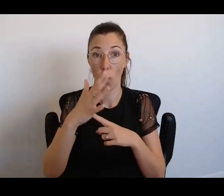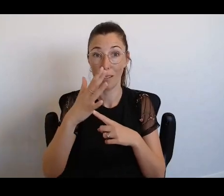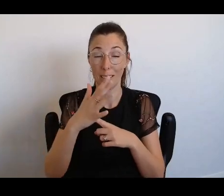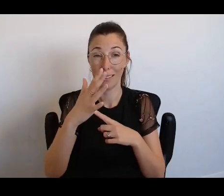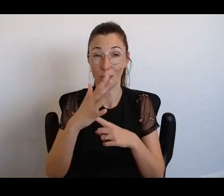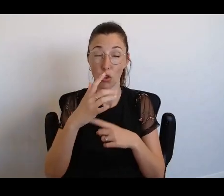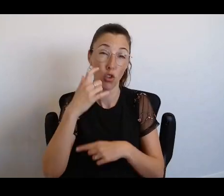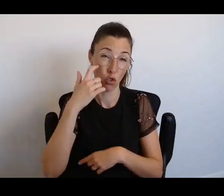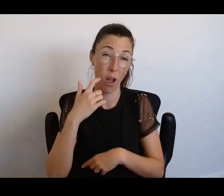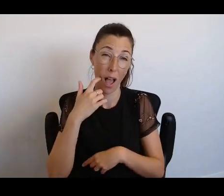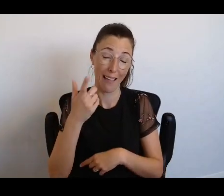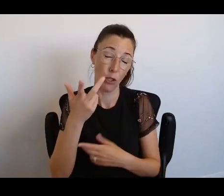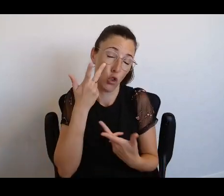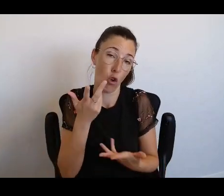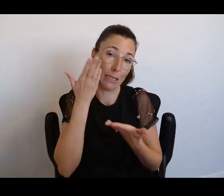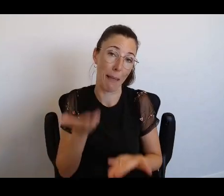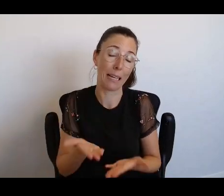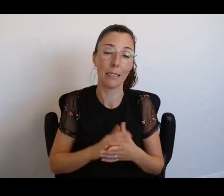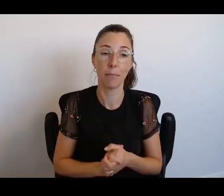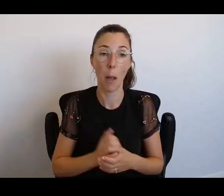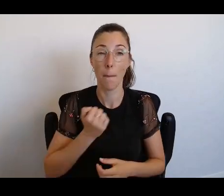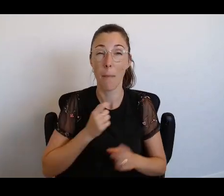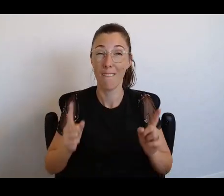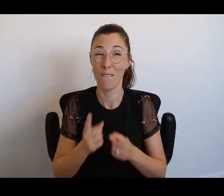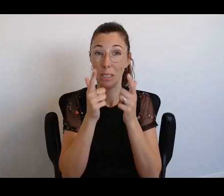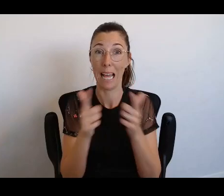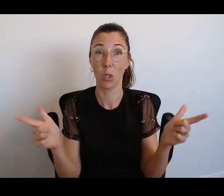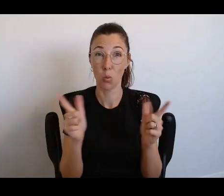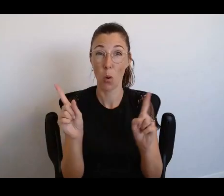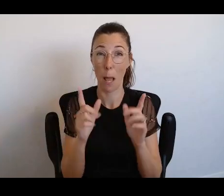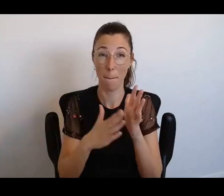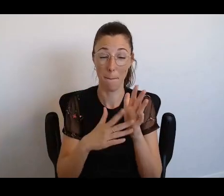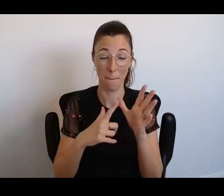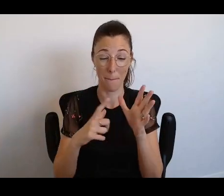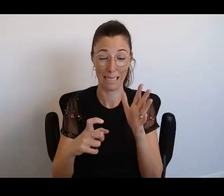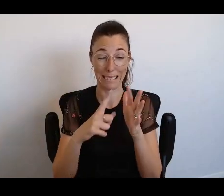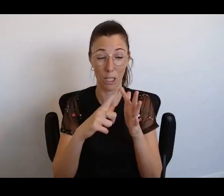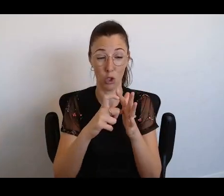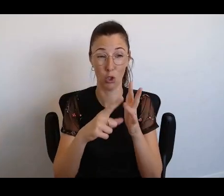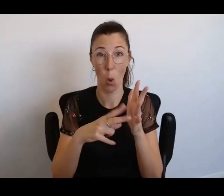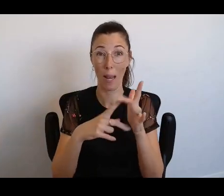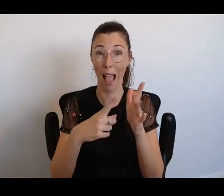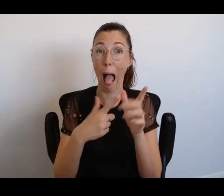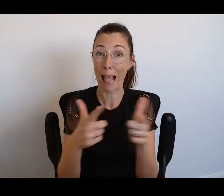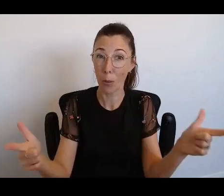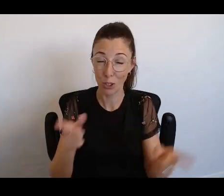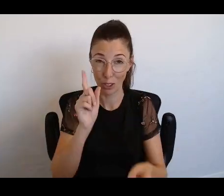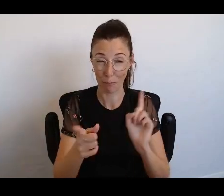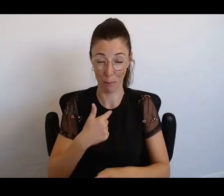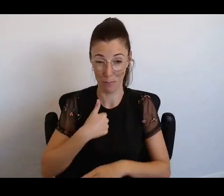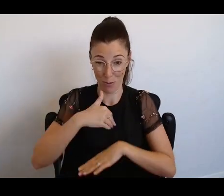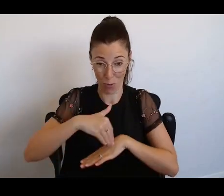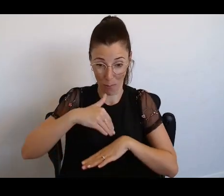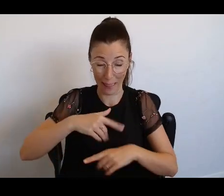And my first language is Macedonian, so sometimes I even struggle with English, and but it